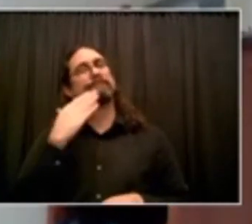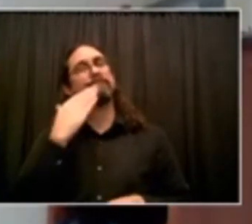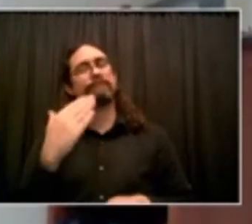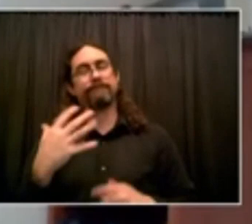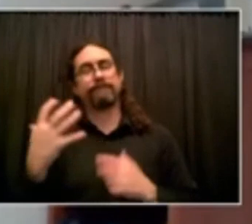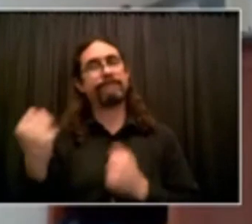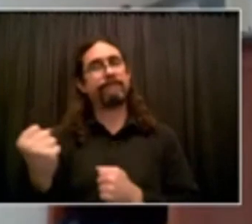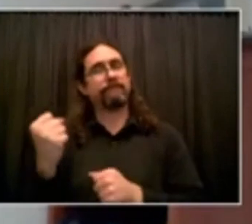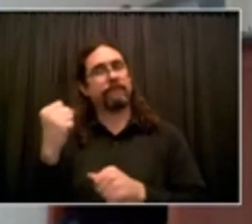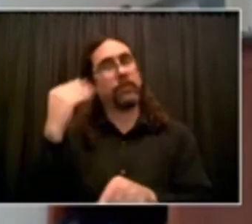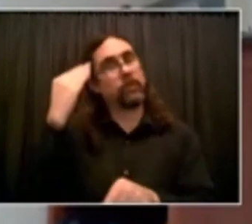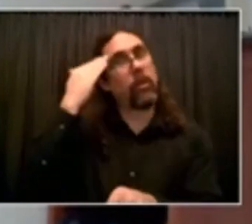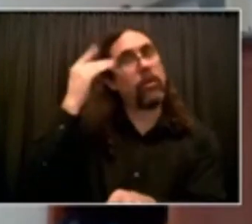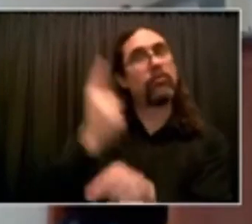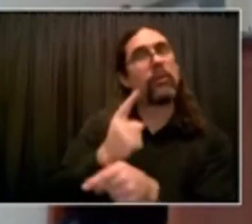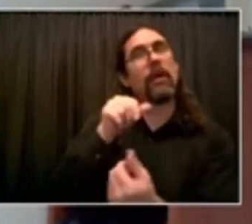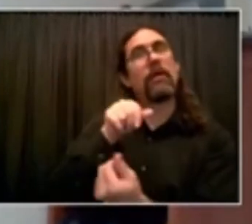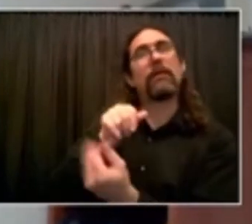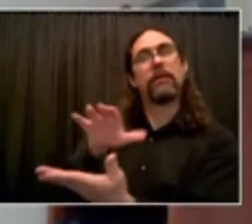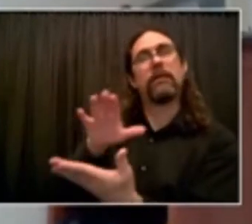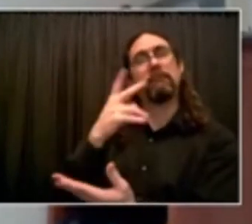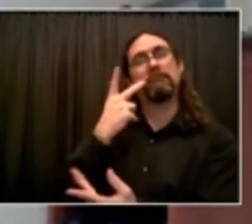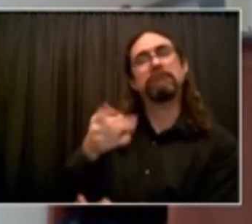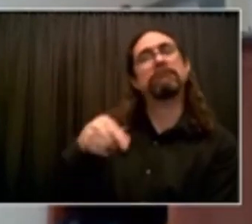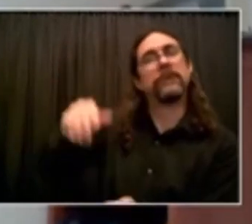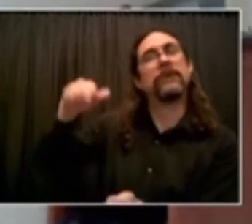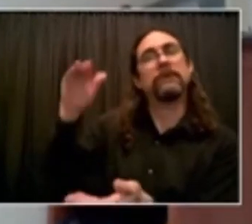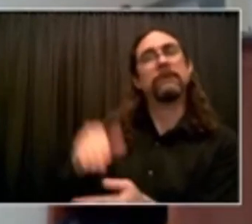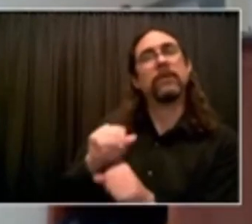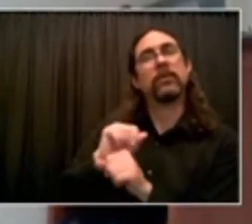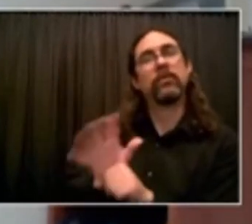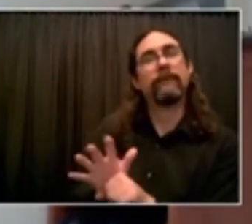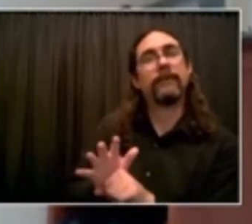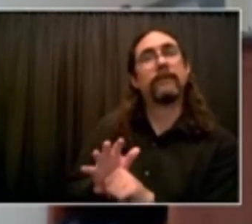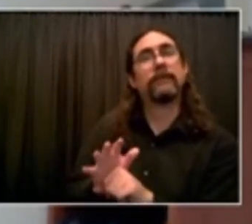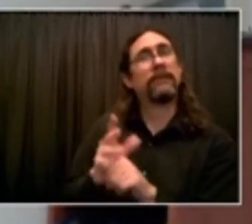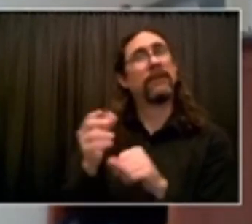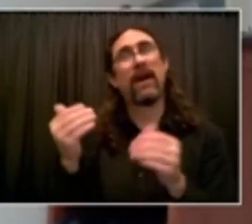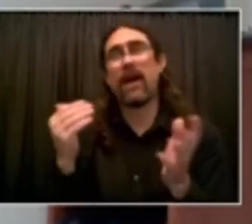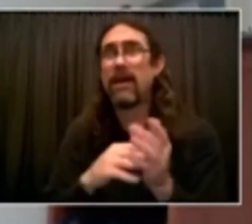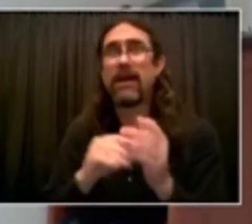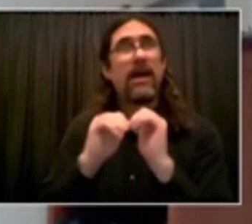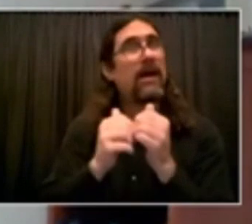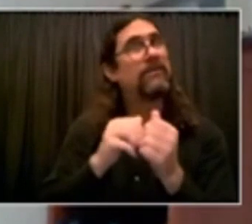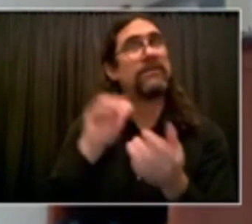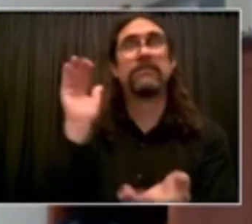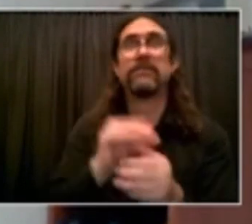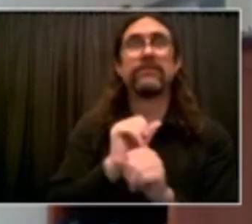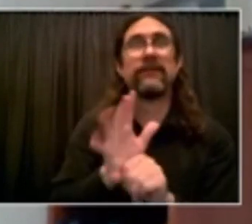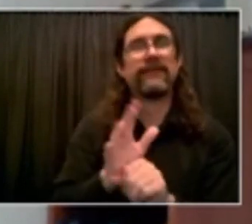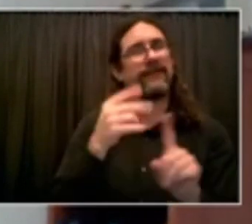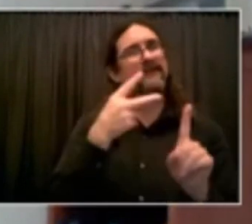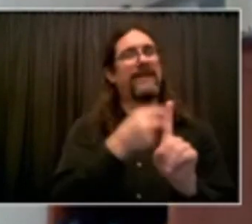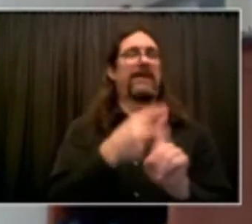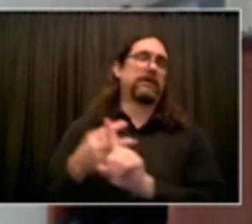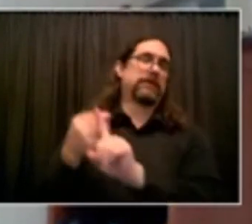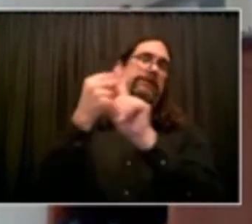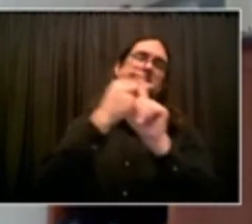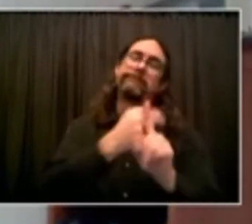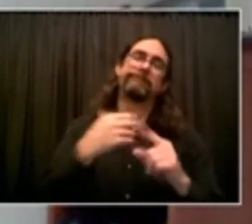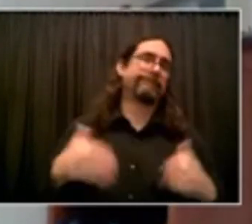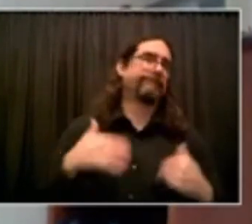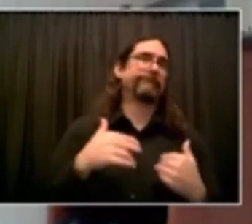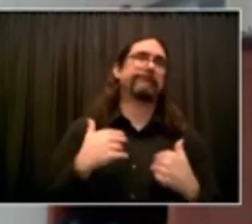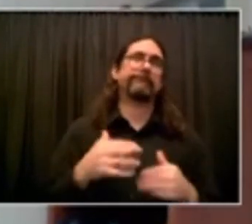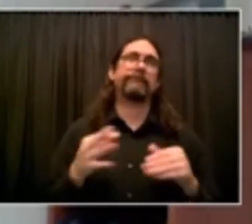and especially people who cannot get vaccinated themselves. I applaud this latest initiative of Key to